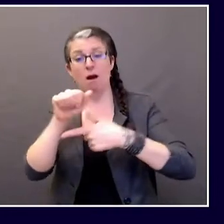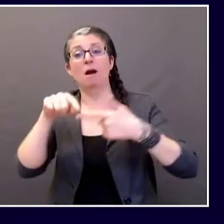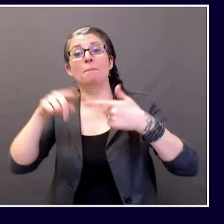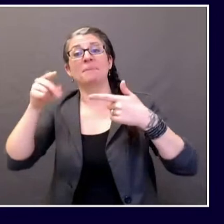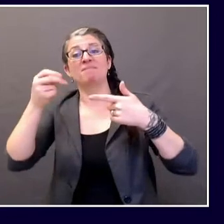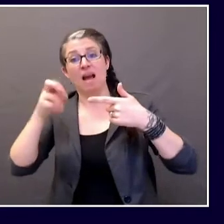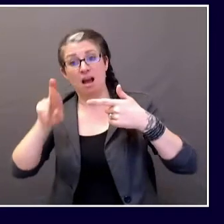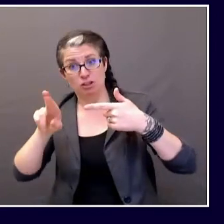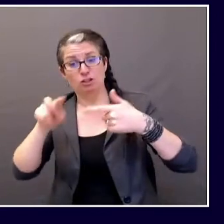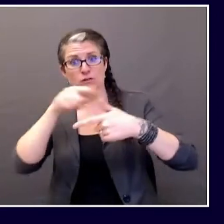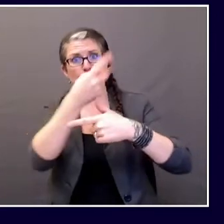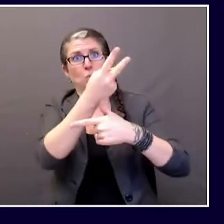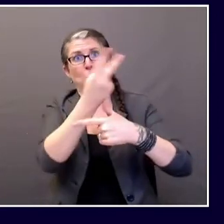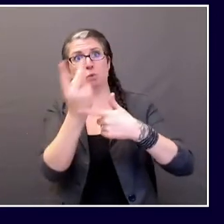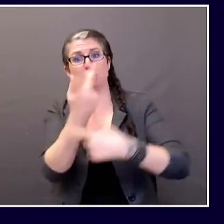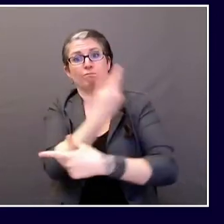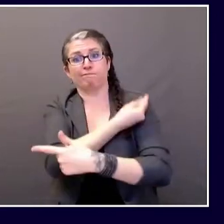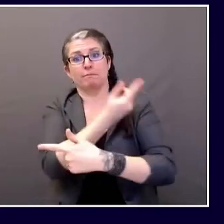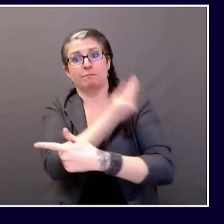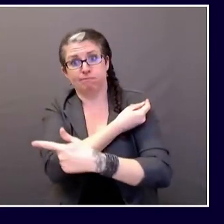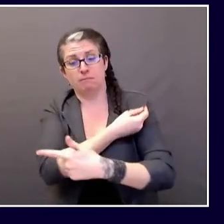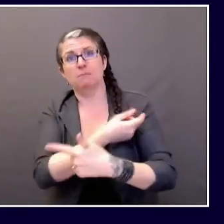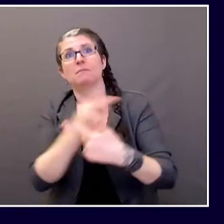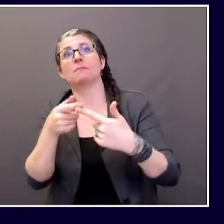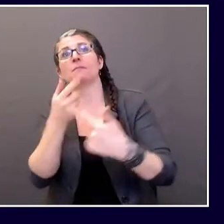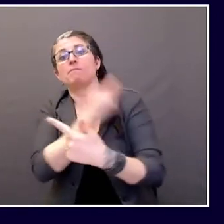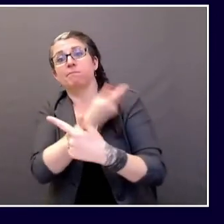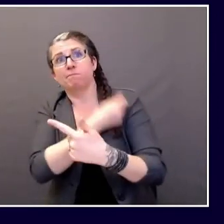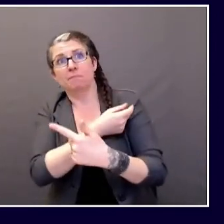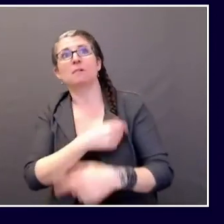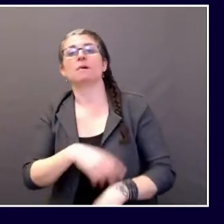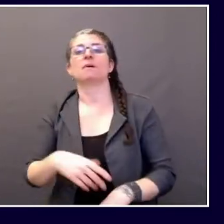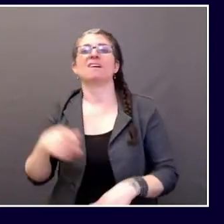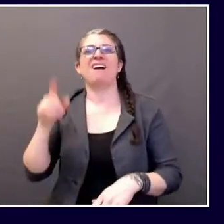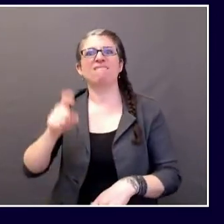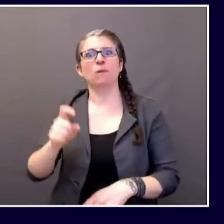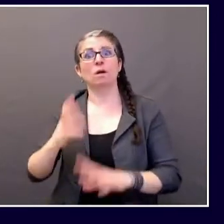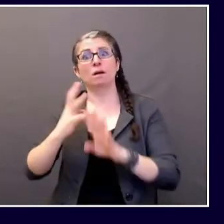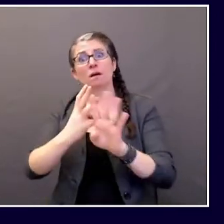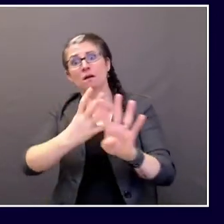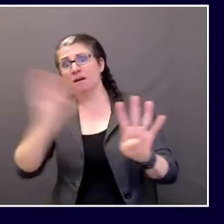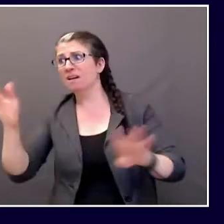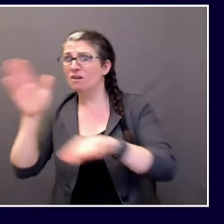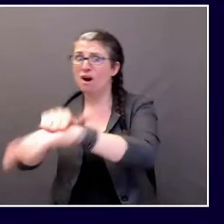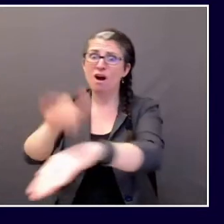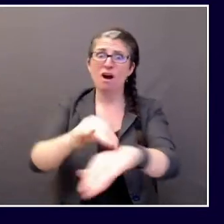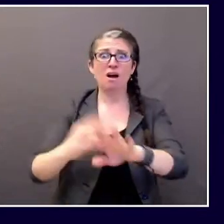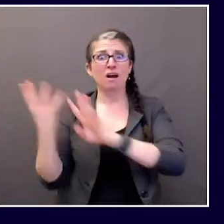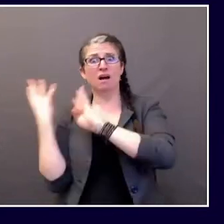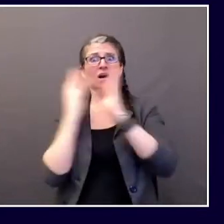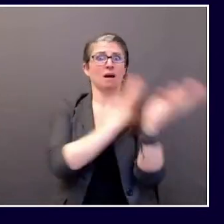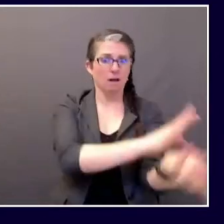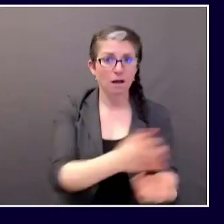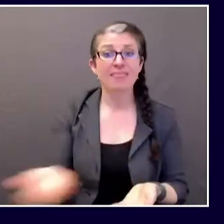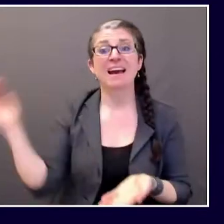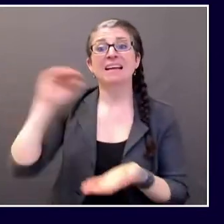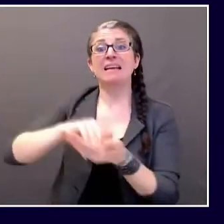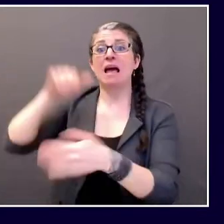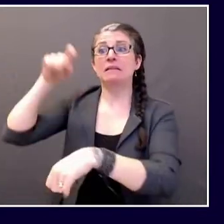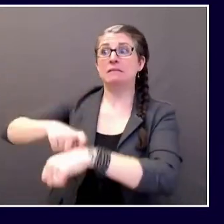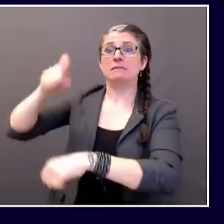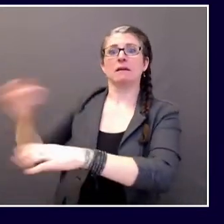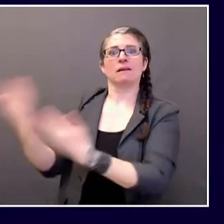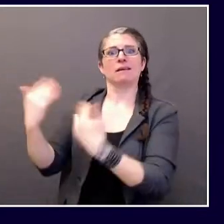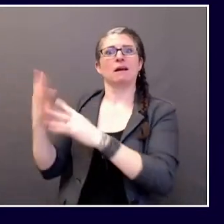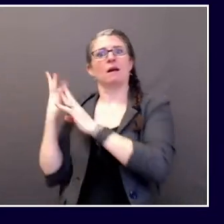received 11,500 doses of the J&J vaccine for state level distribution, as well as, and something